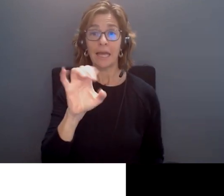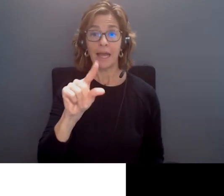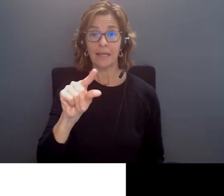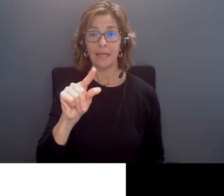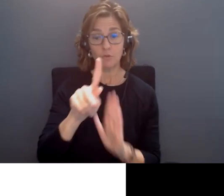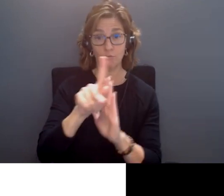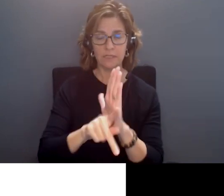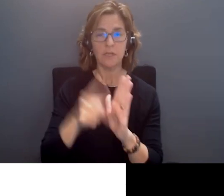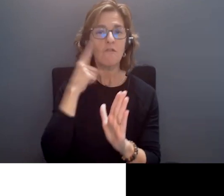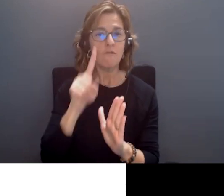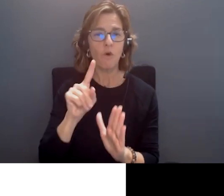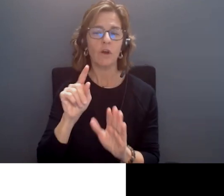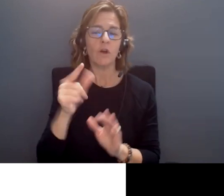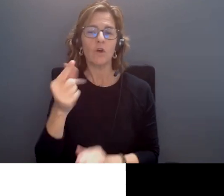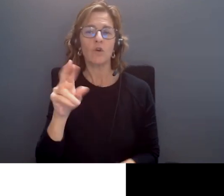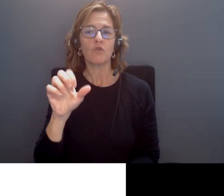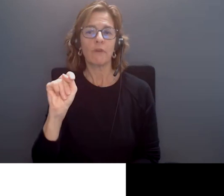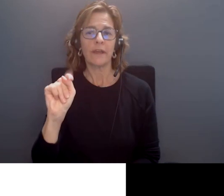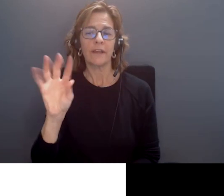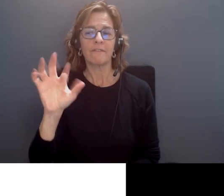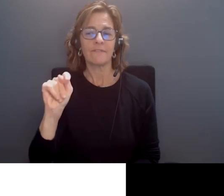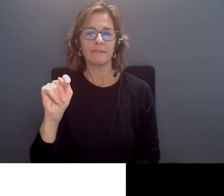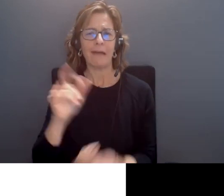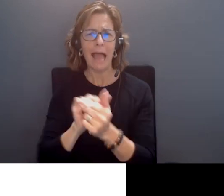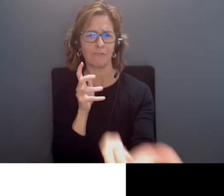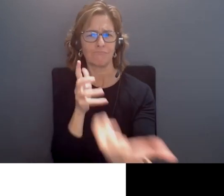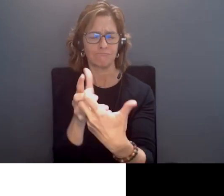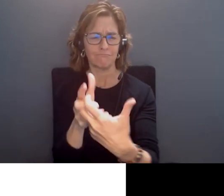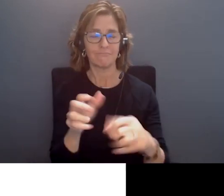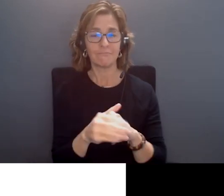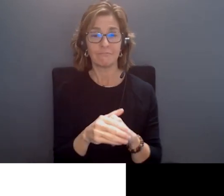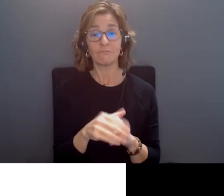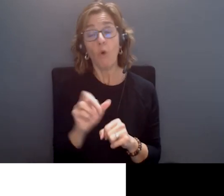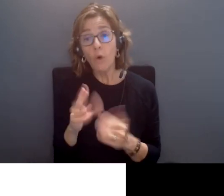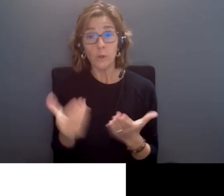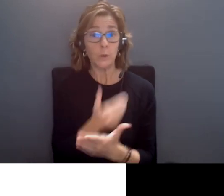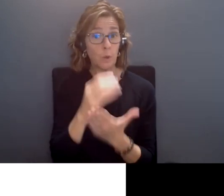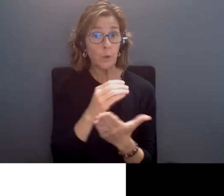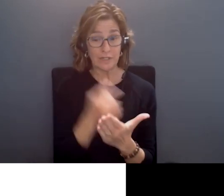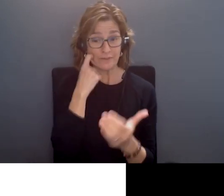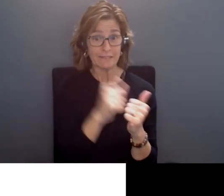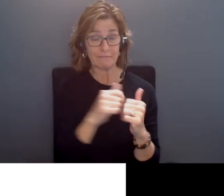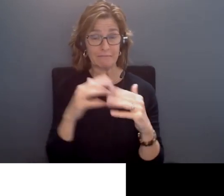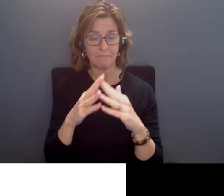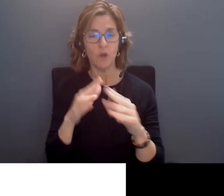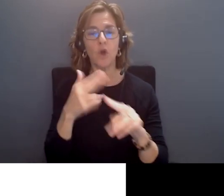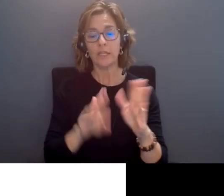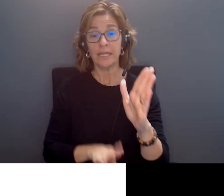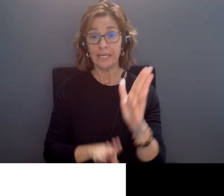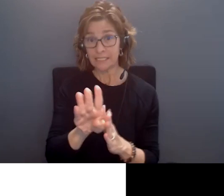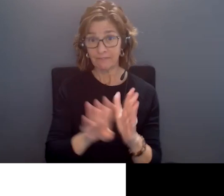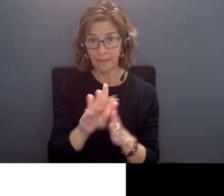And you yourself may wish to explore a new course just launched recently titled Developing Intersectional Employment